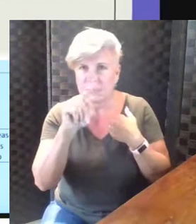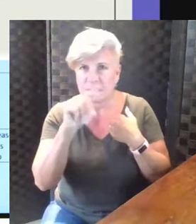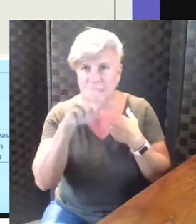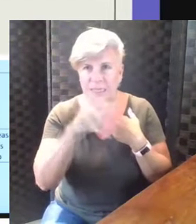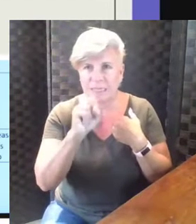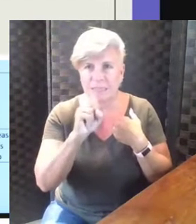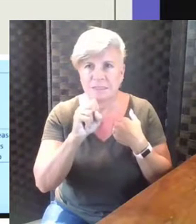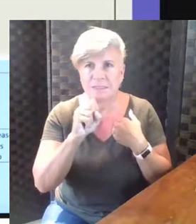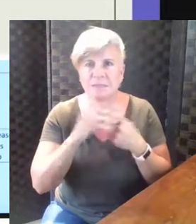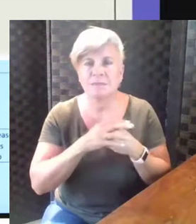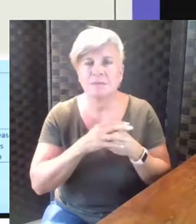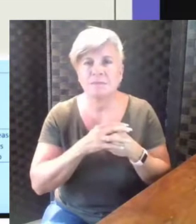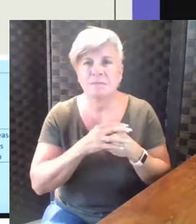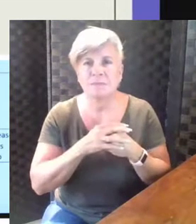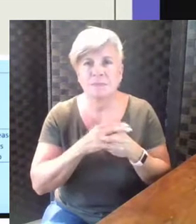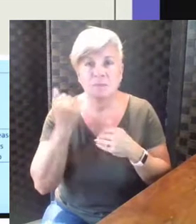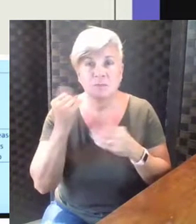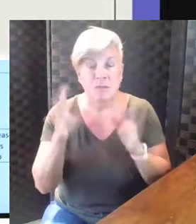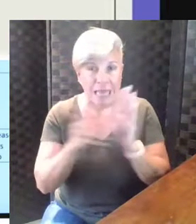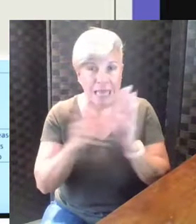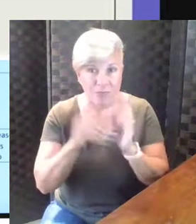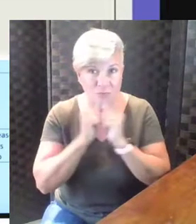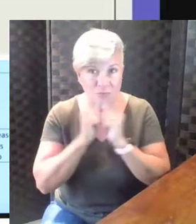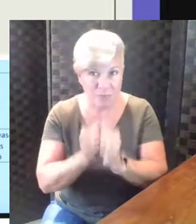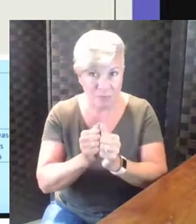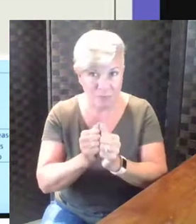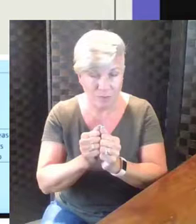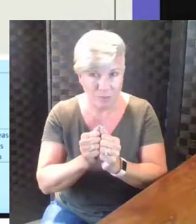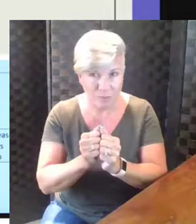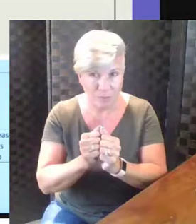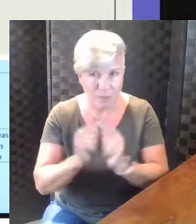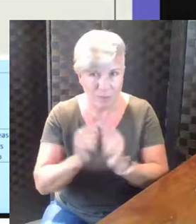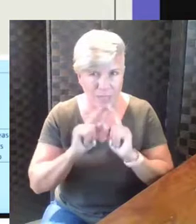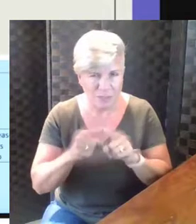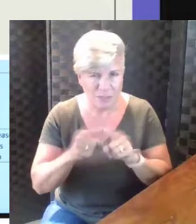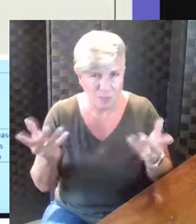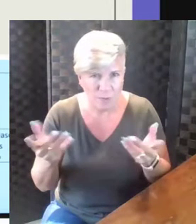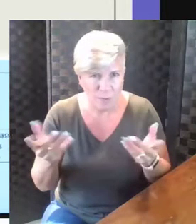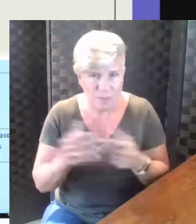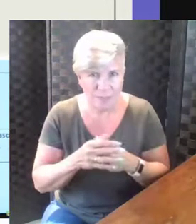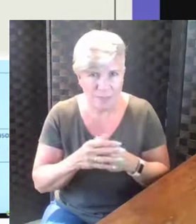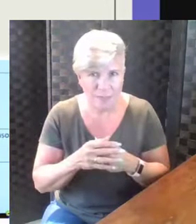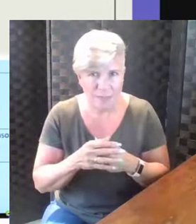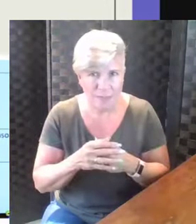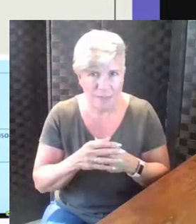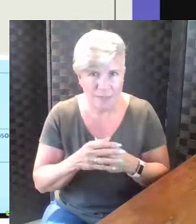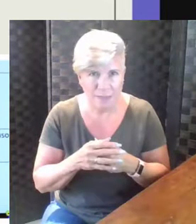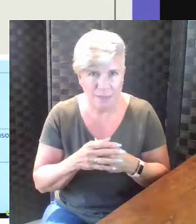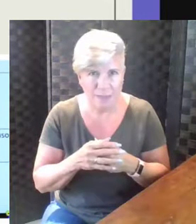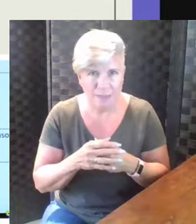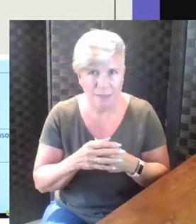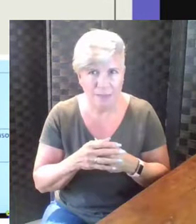are our 10s. If we add those together, what answer did you get?